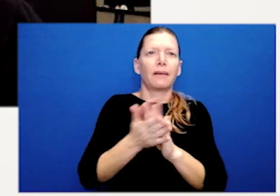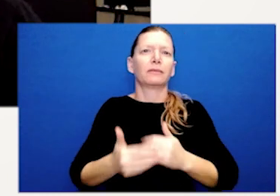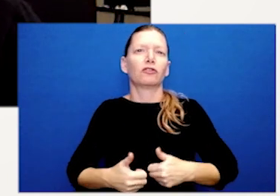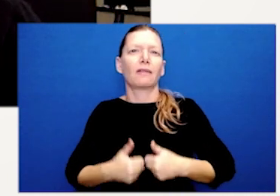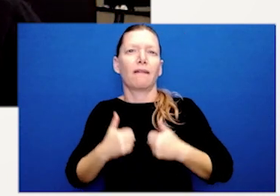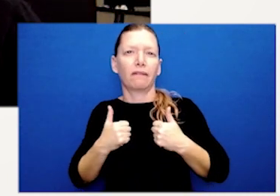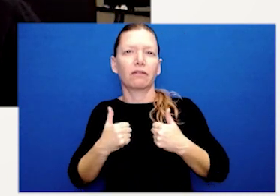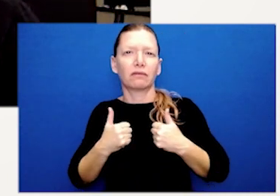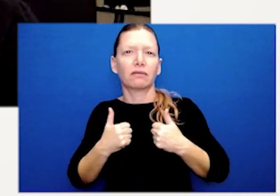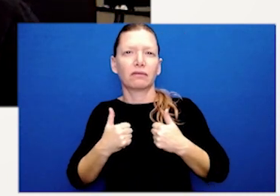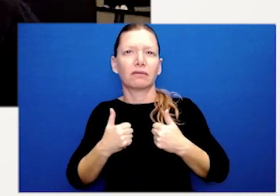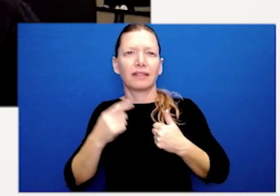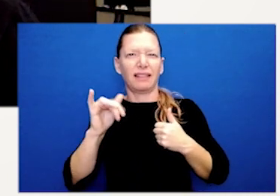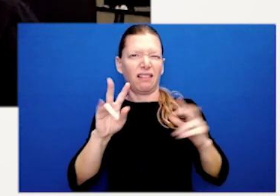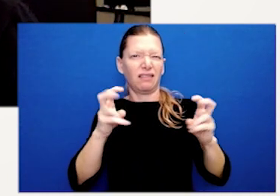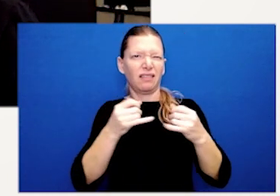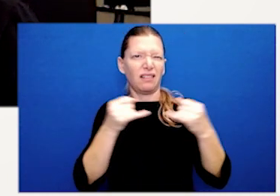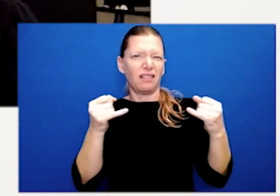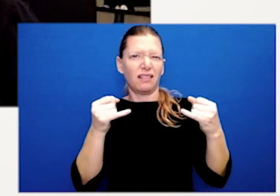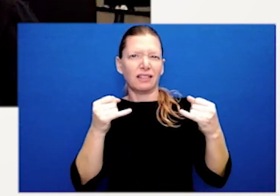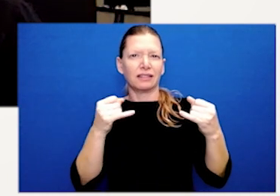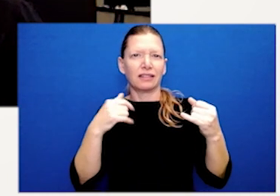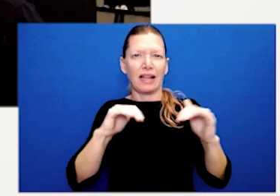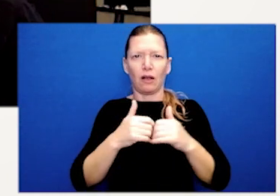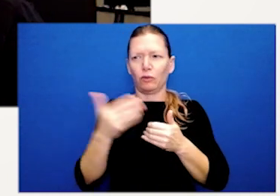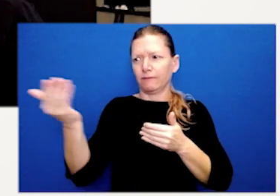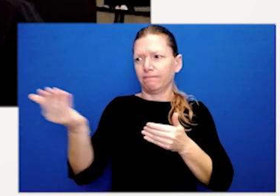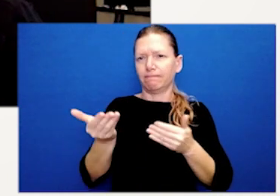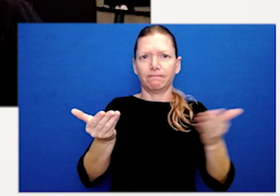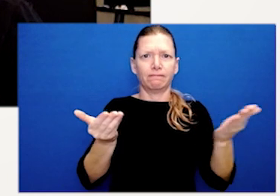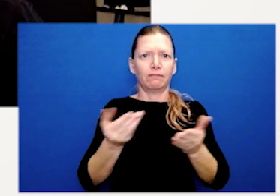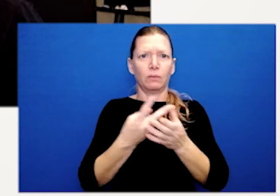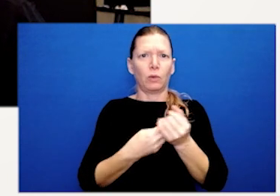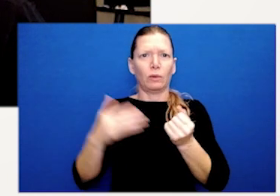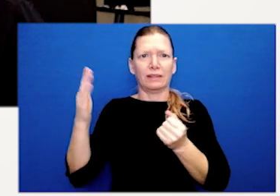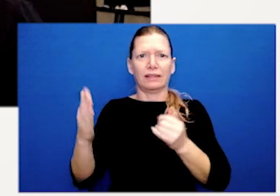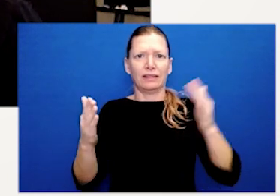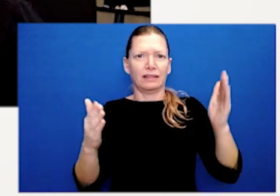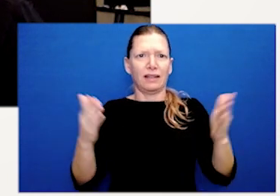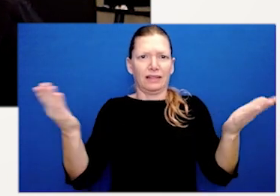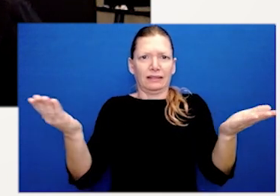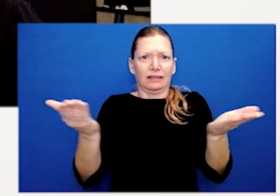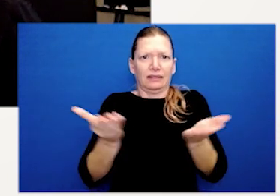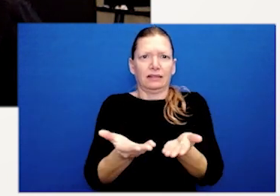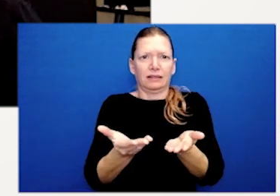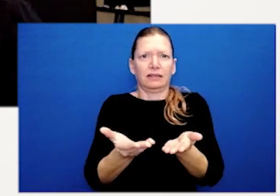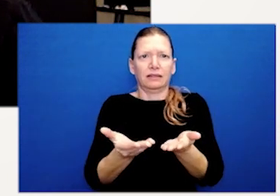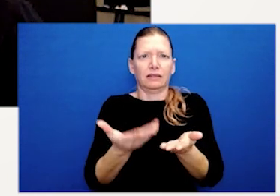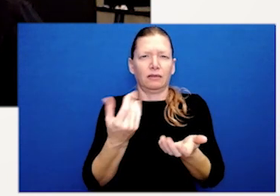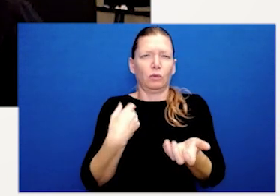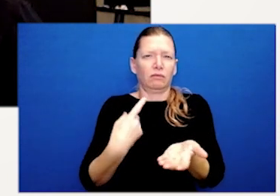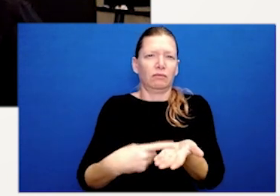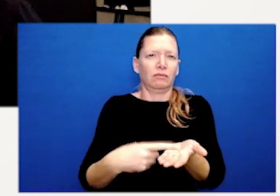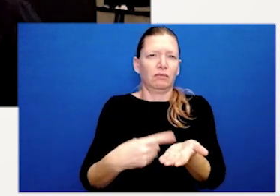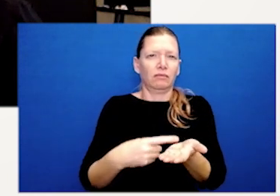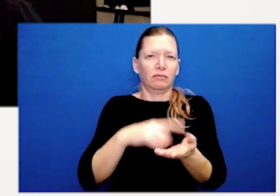in survival. I think that it's like, how do we bring both sides, a lot of nuance to